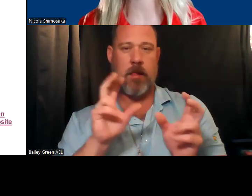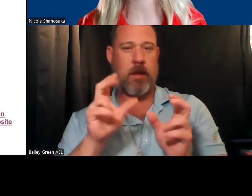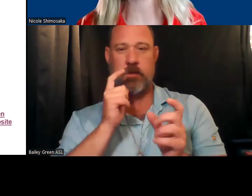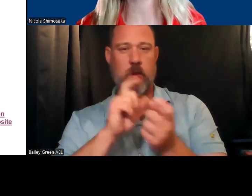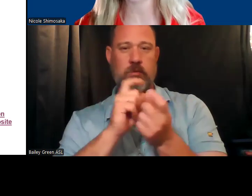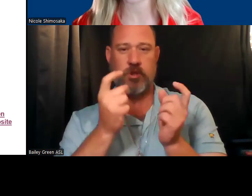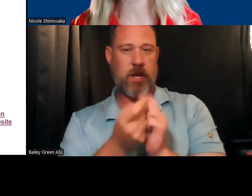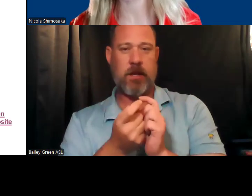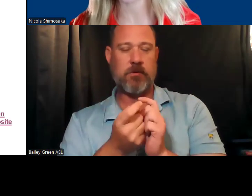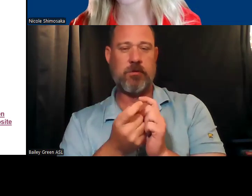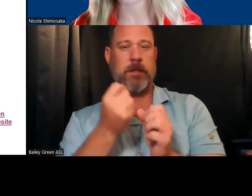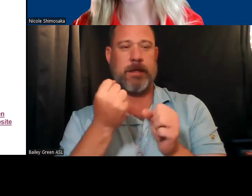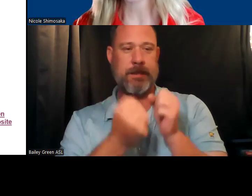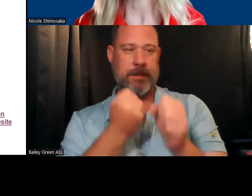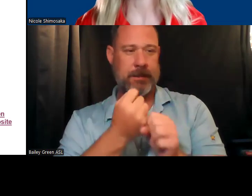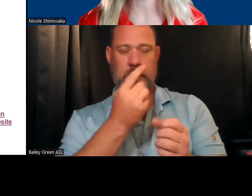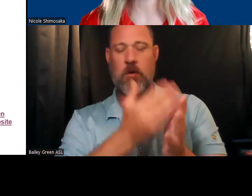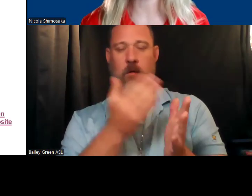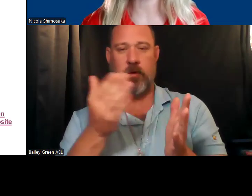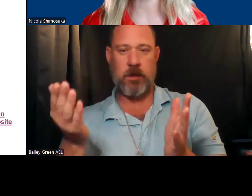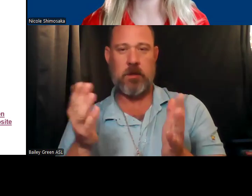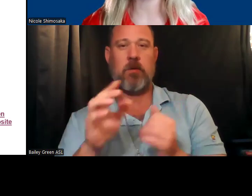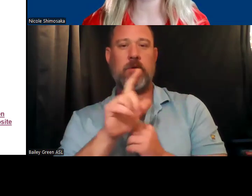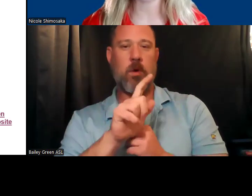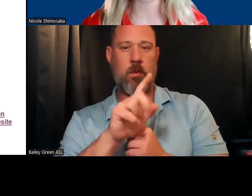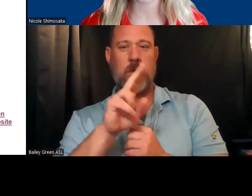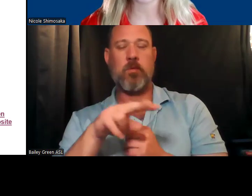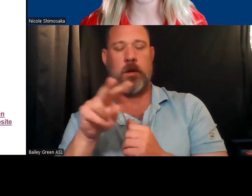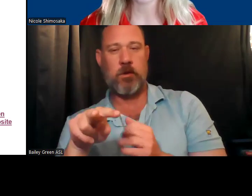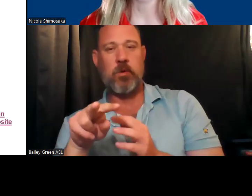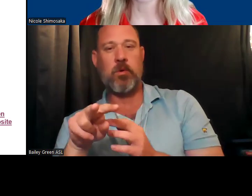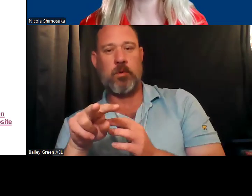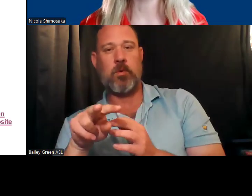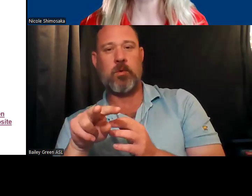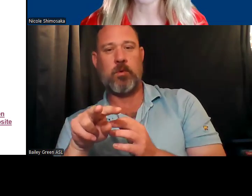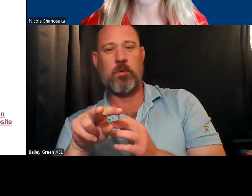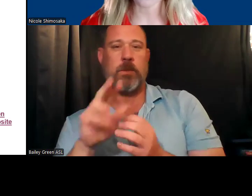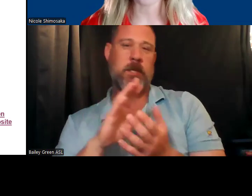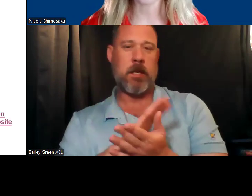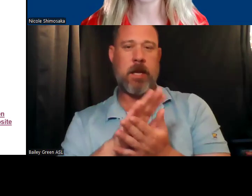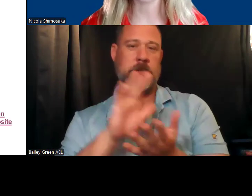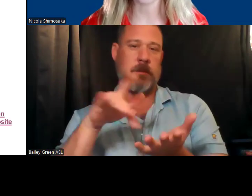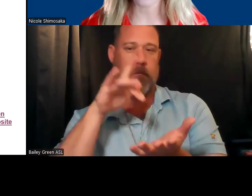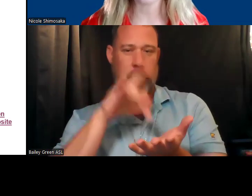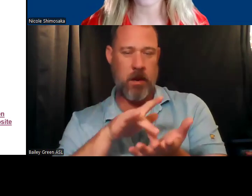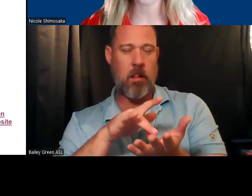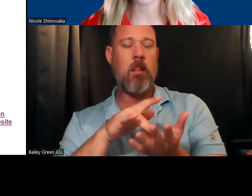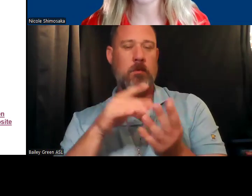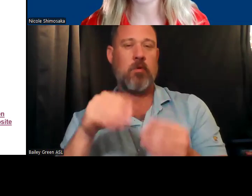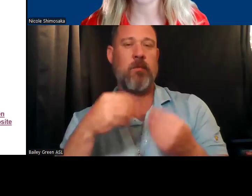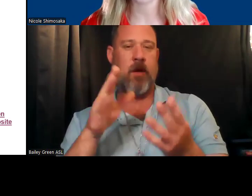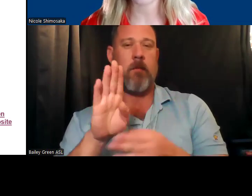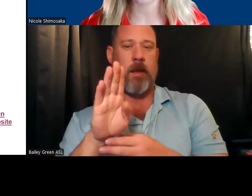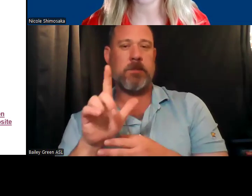change so prominently year over year. So 21-22 was a nice middle ground to provide that